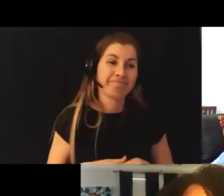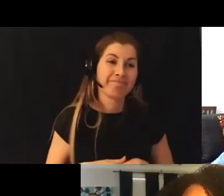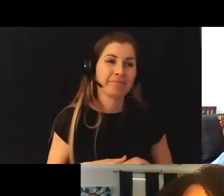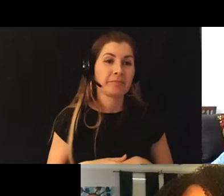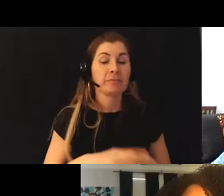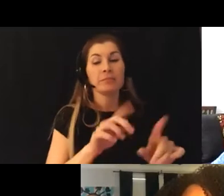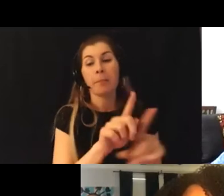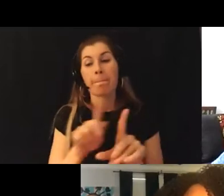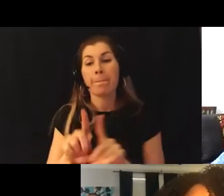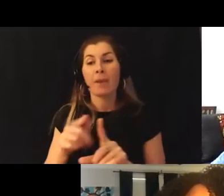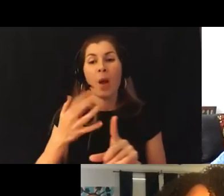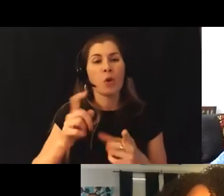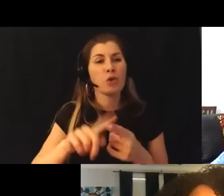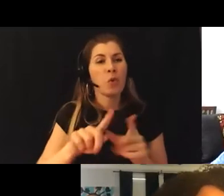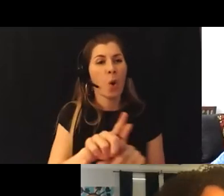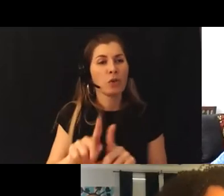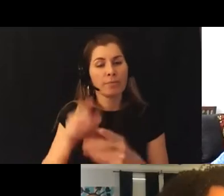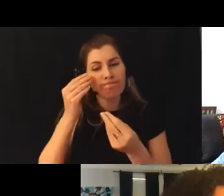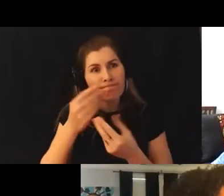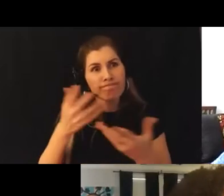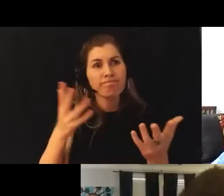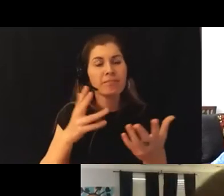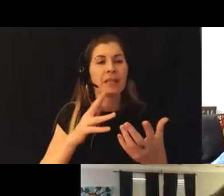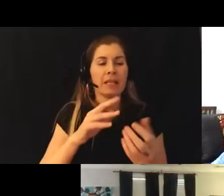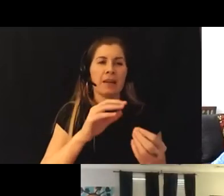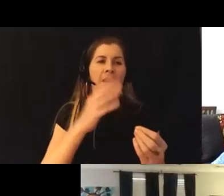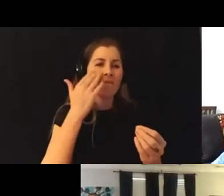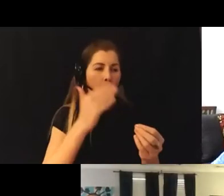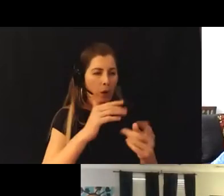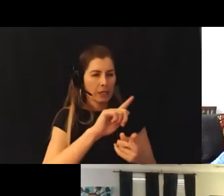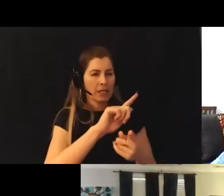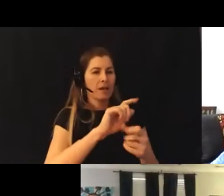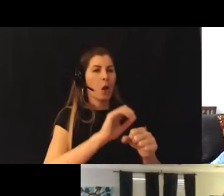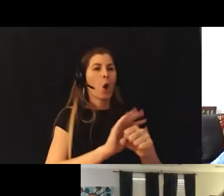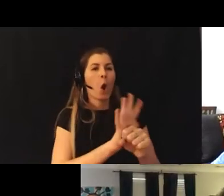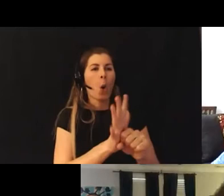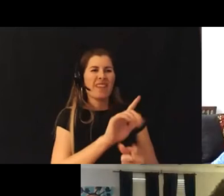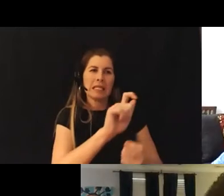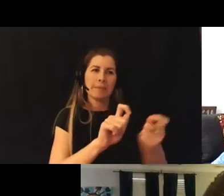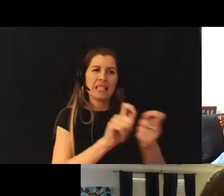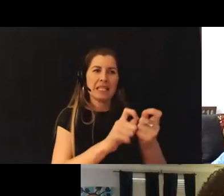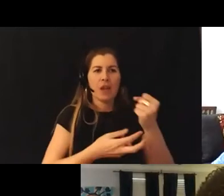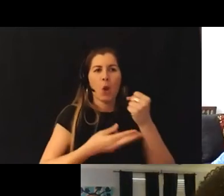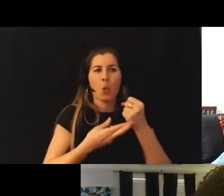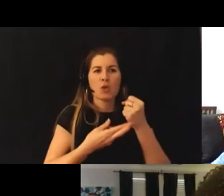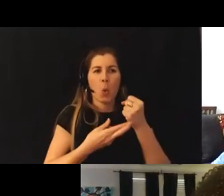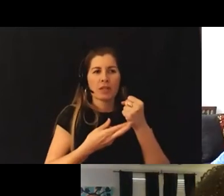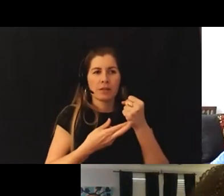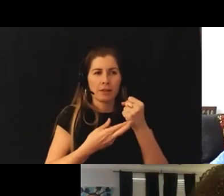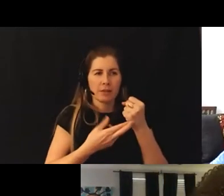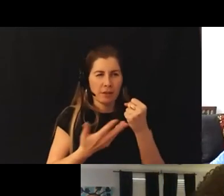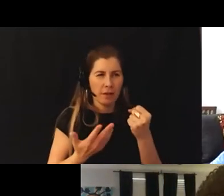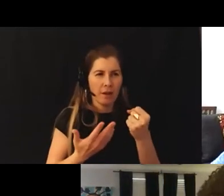just want to acknowledge in terms of COVID specific resources, just when we think about what are the needs of